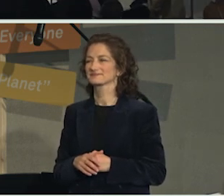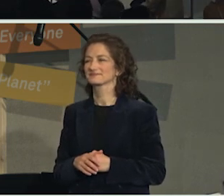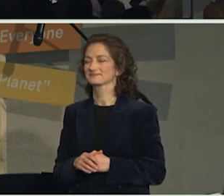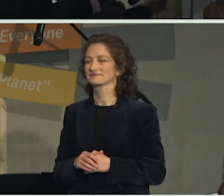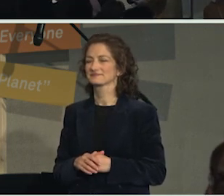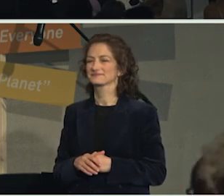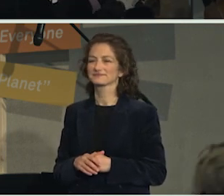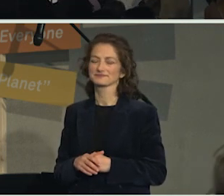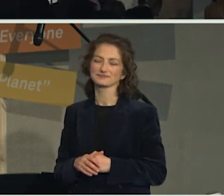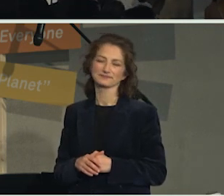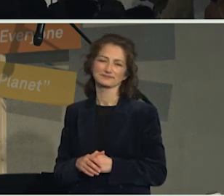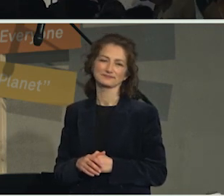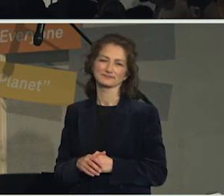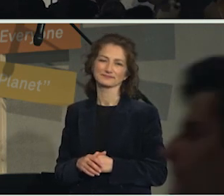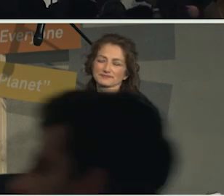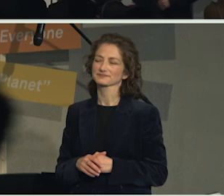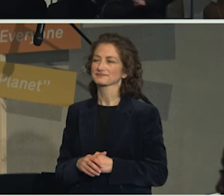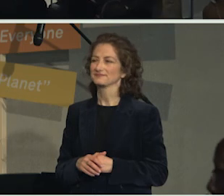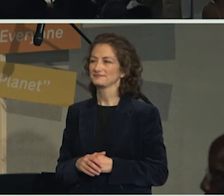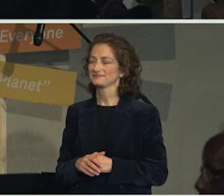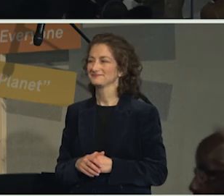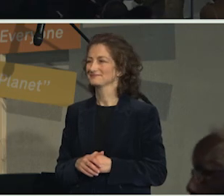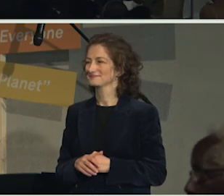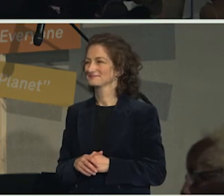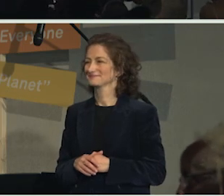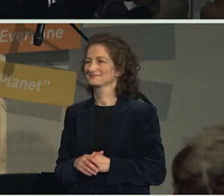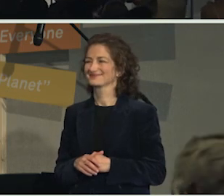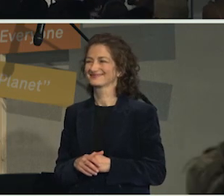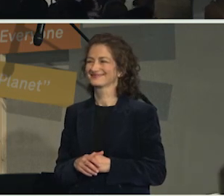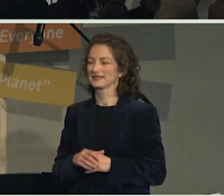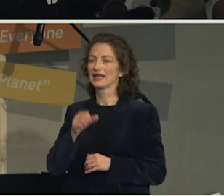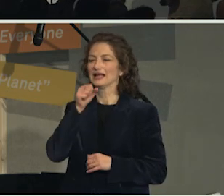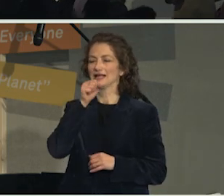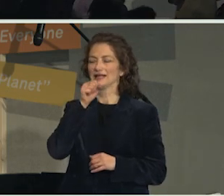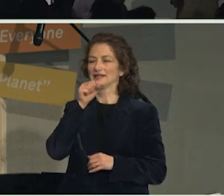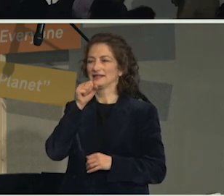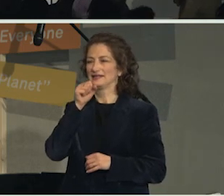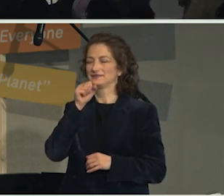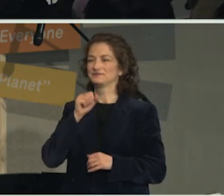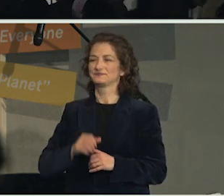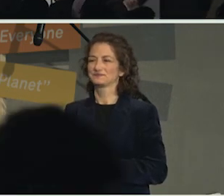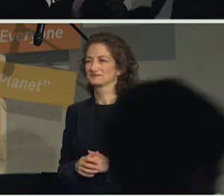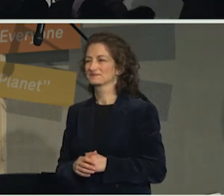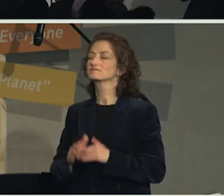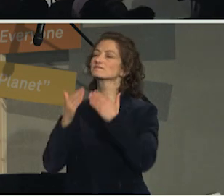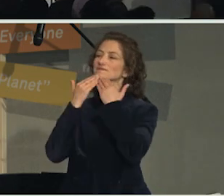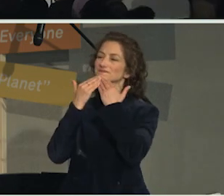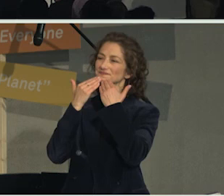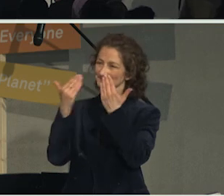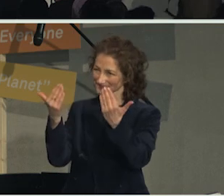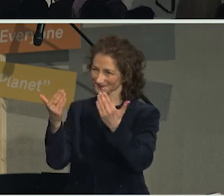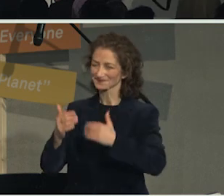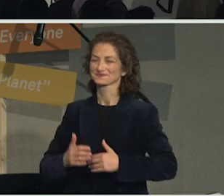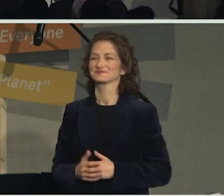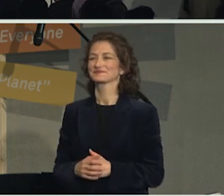There you go. There it is. Thank you, everyone. Sure. I'll just make it very